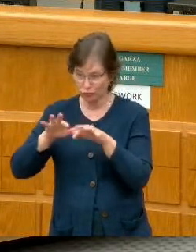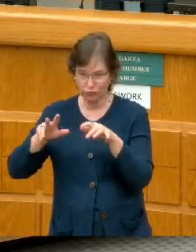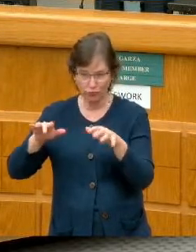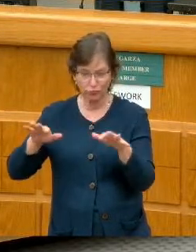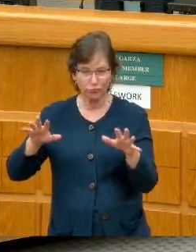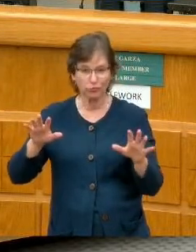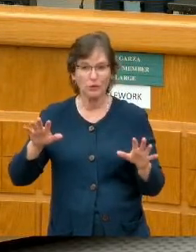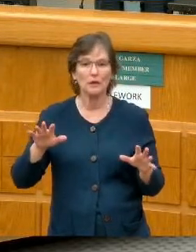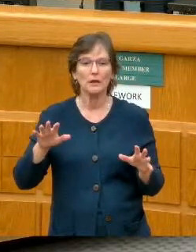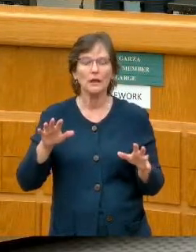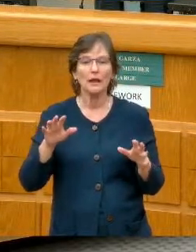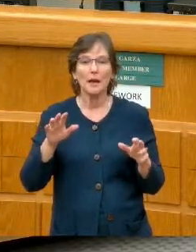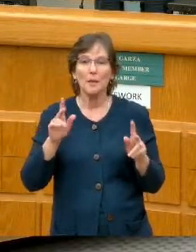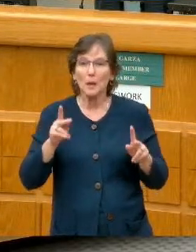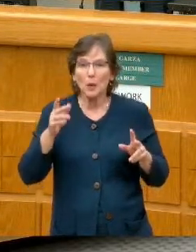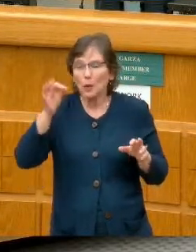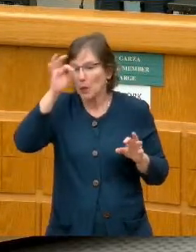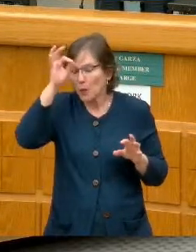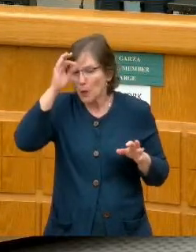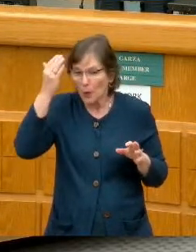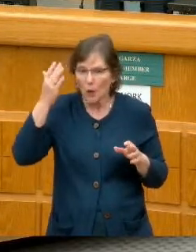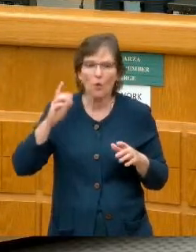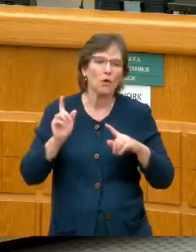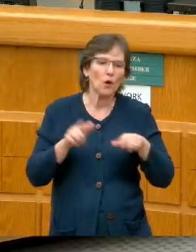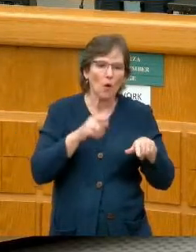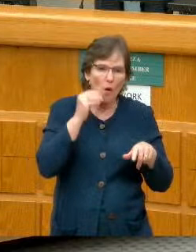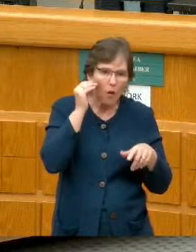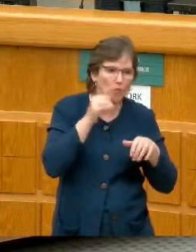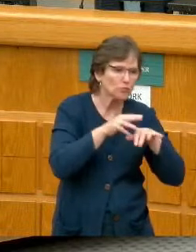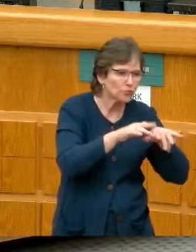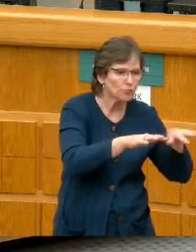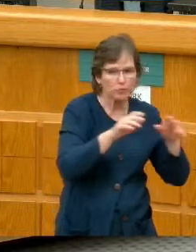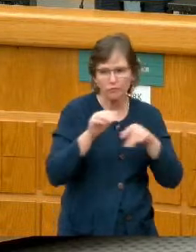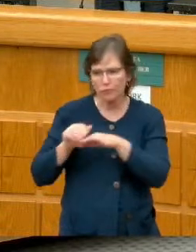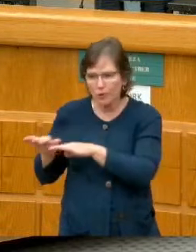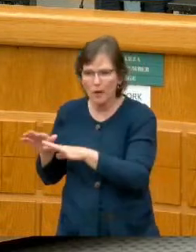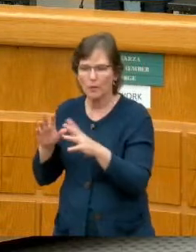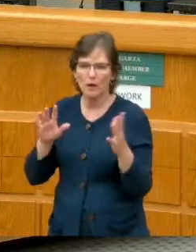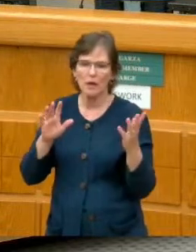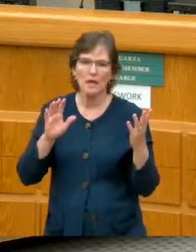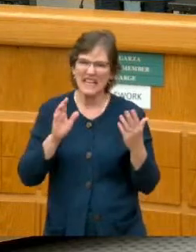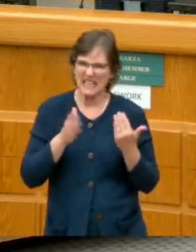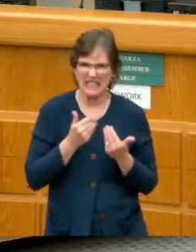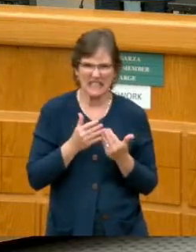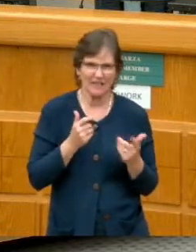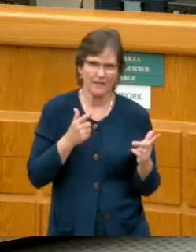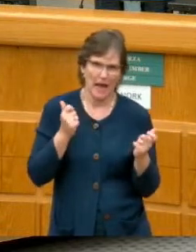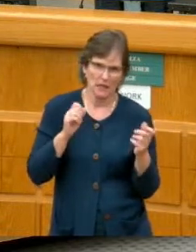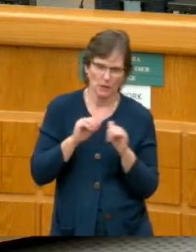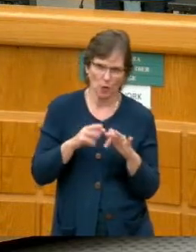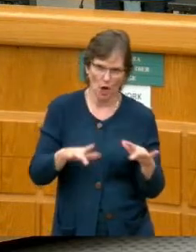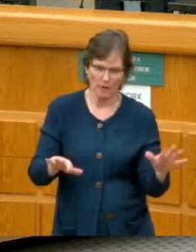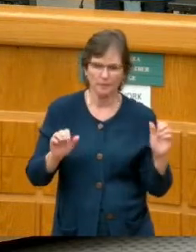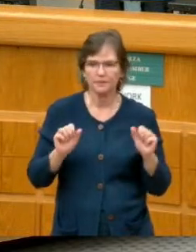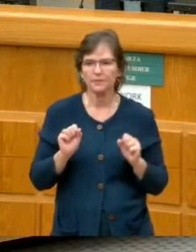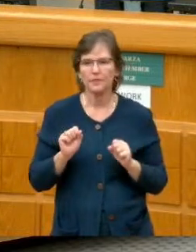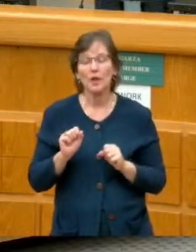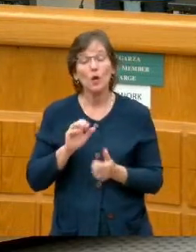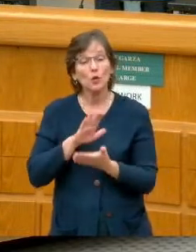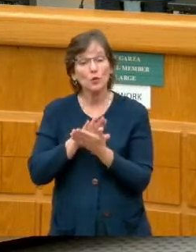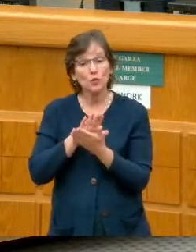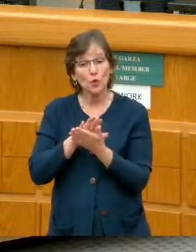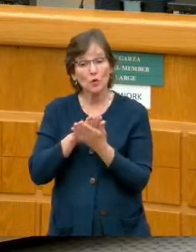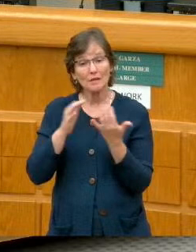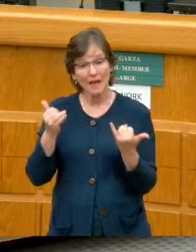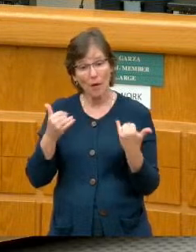spread. School restrictions, we're backing off of those. I think we're at 50% plus face-to-face, and it's